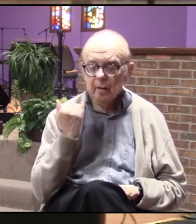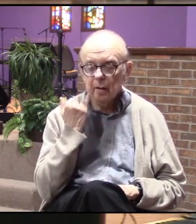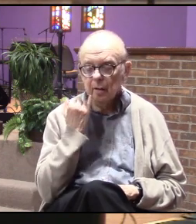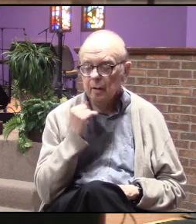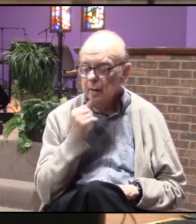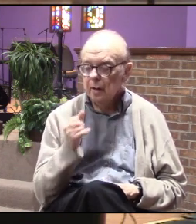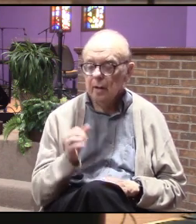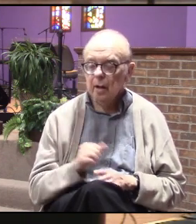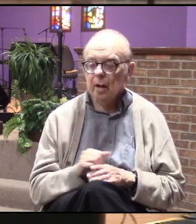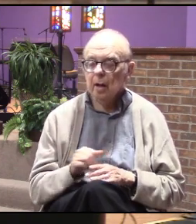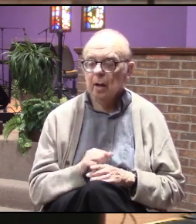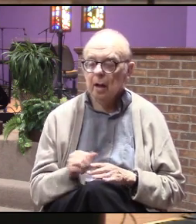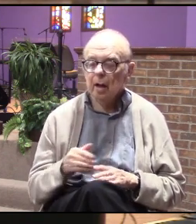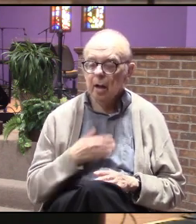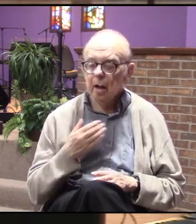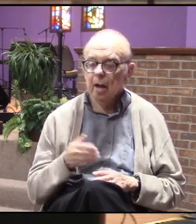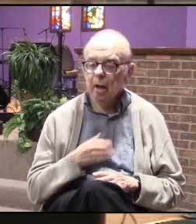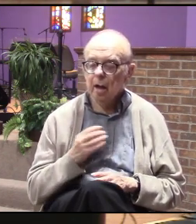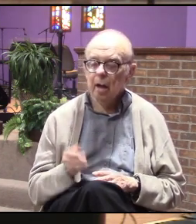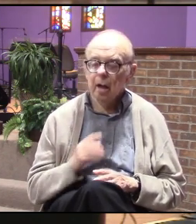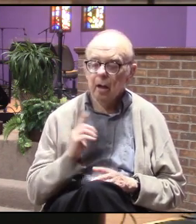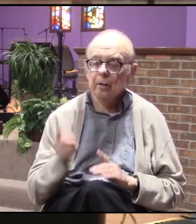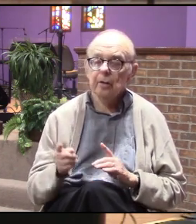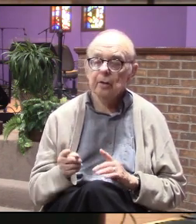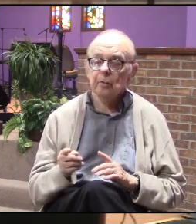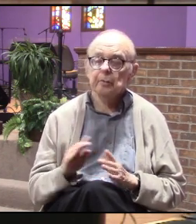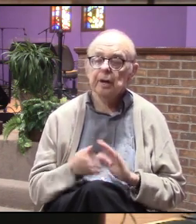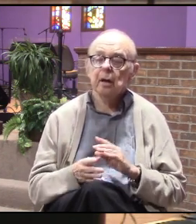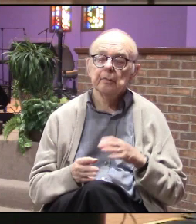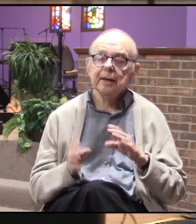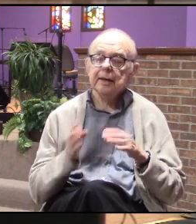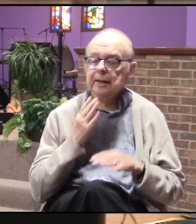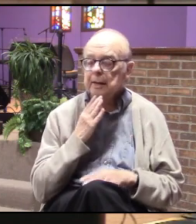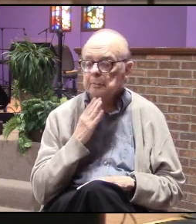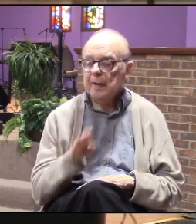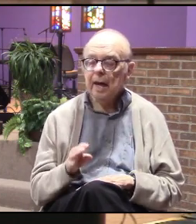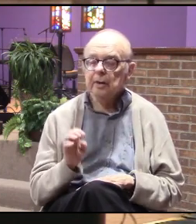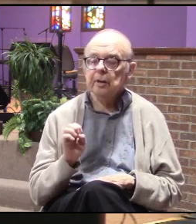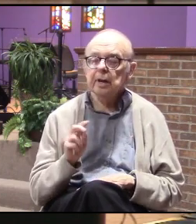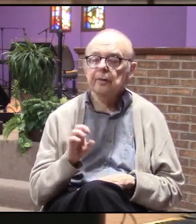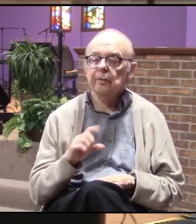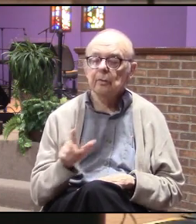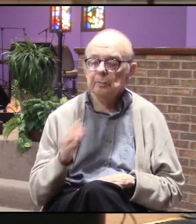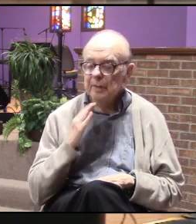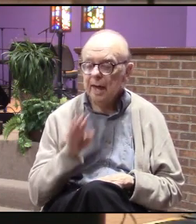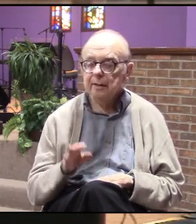start getting trained as a youth, they're going to be evil.